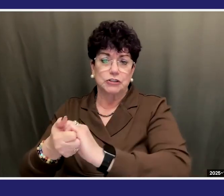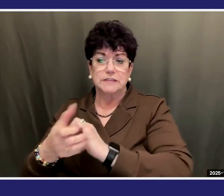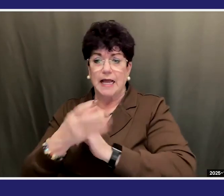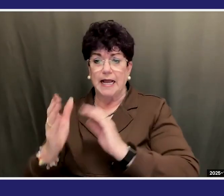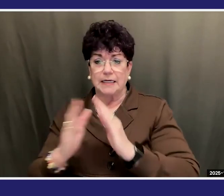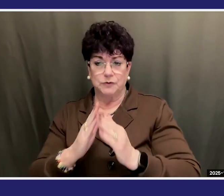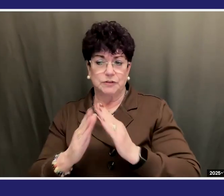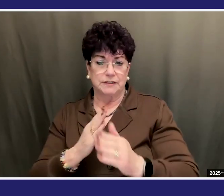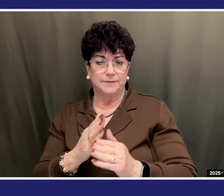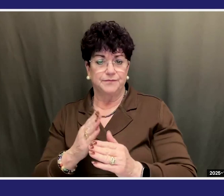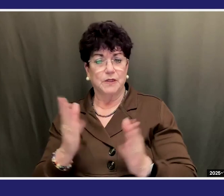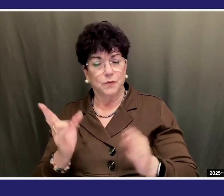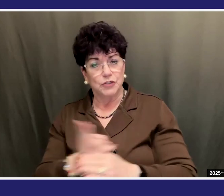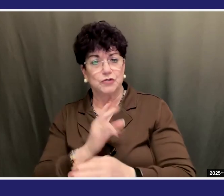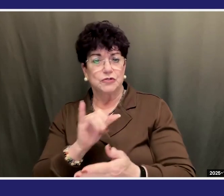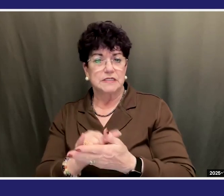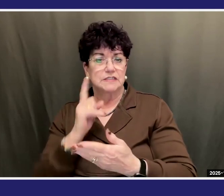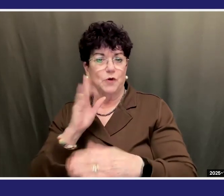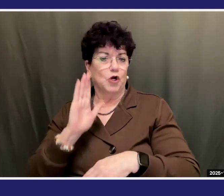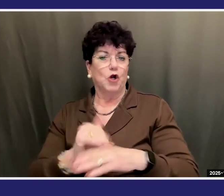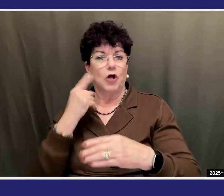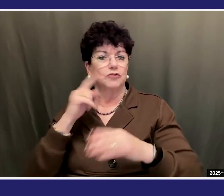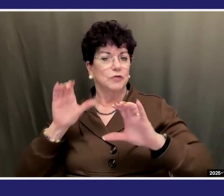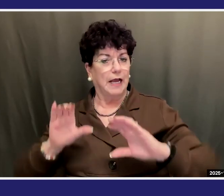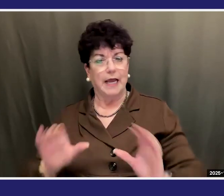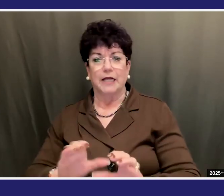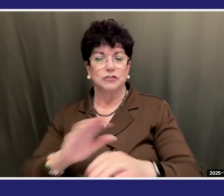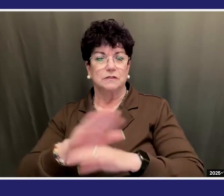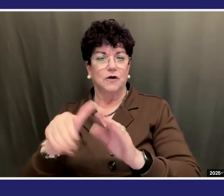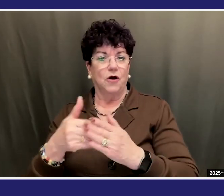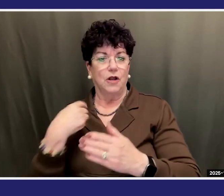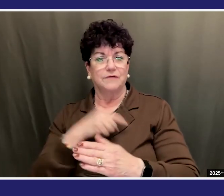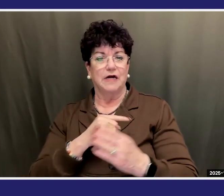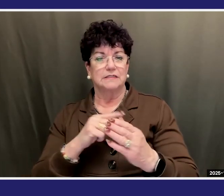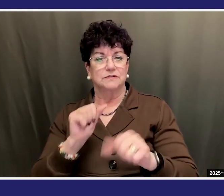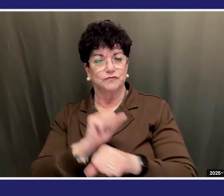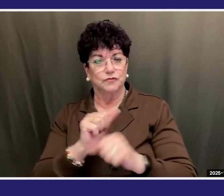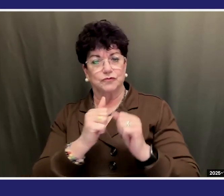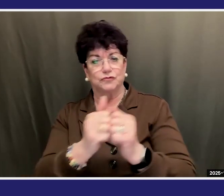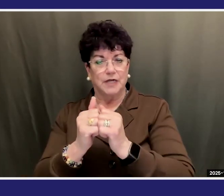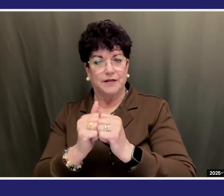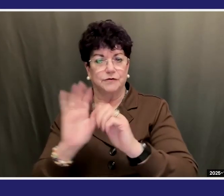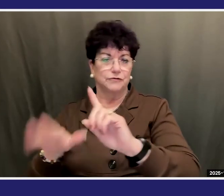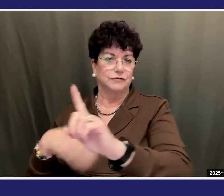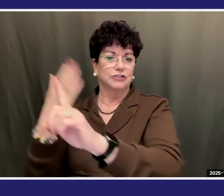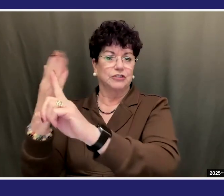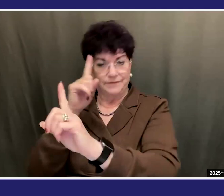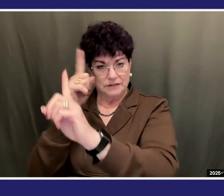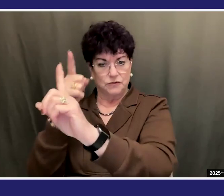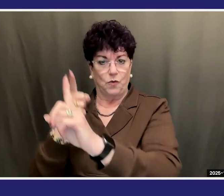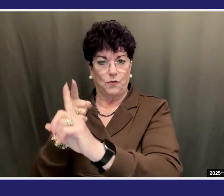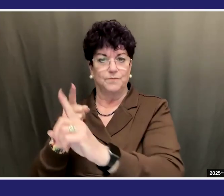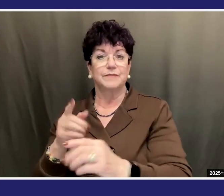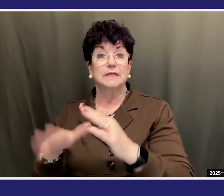as a way for a call to action that we all have to come together to achieve those goals. Next slide,